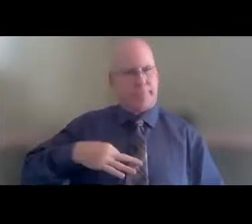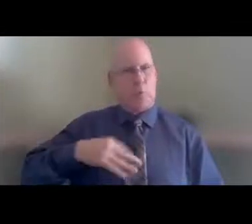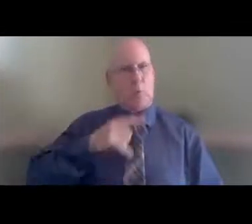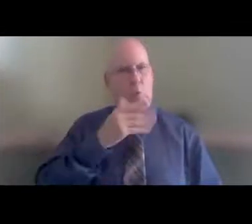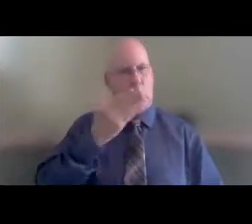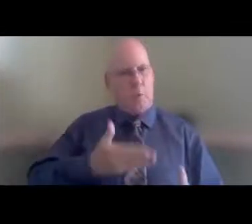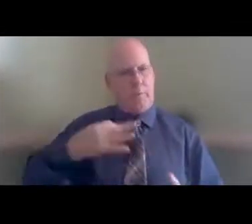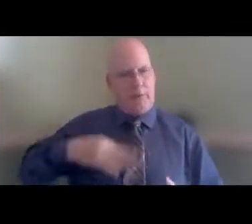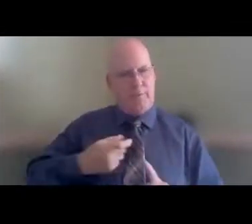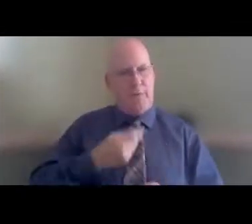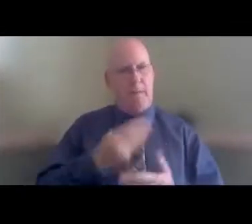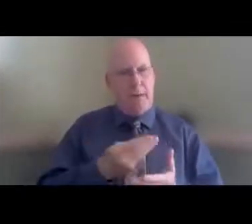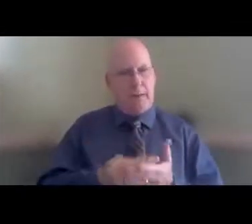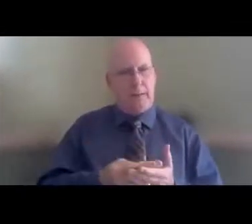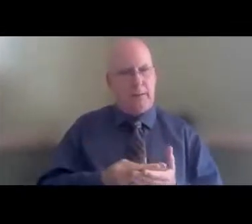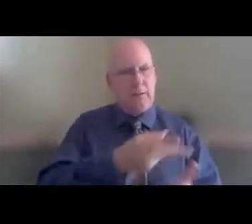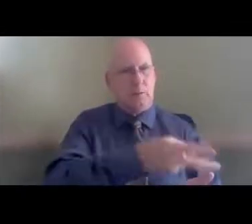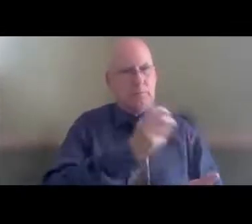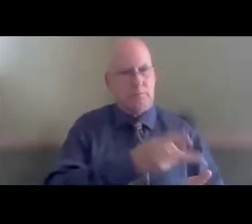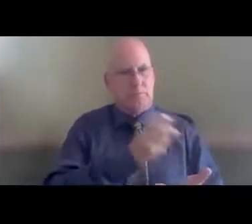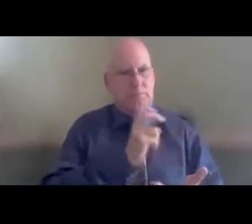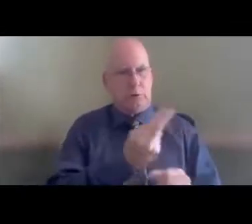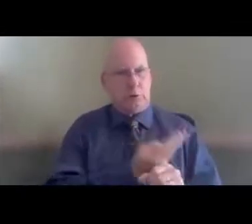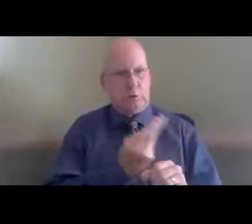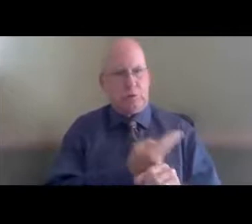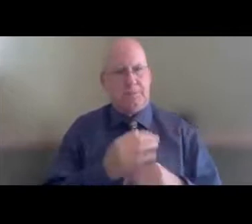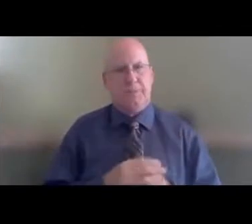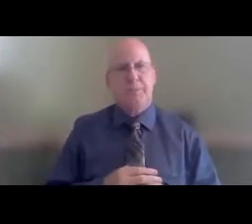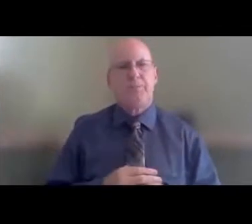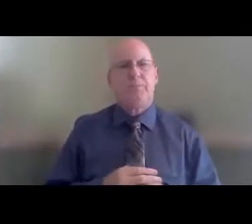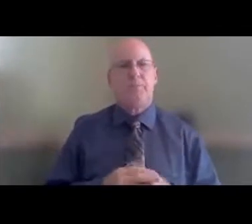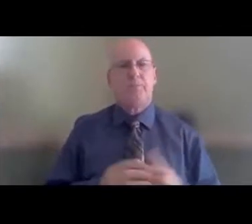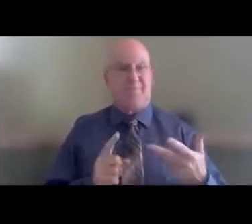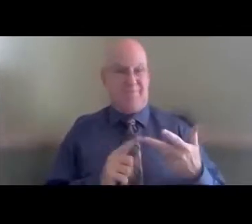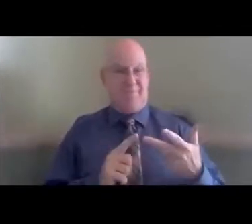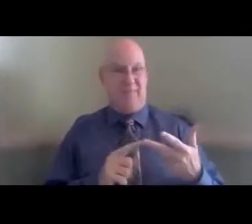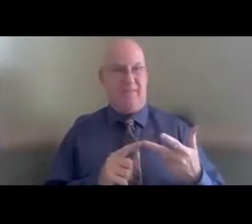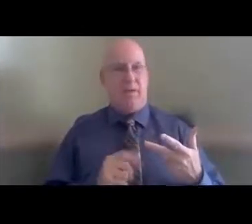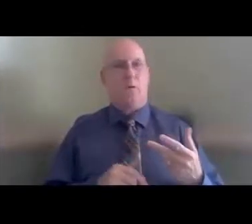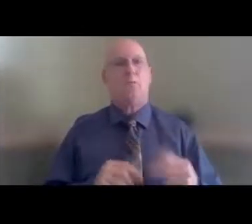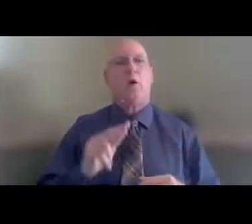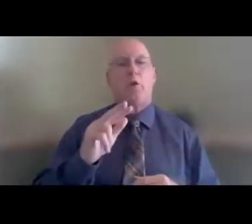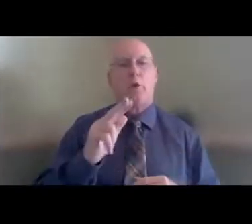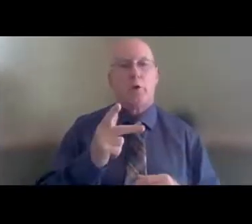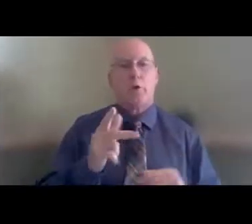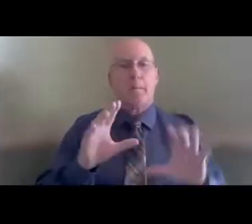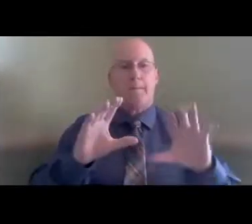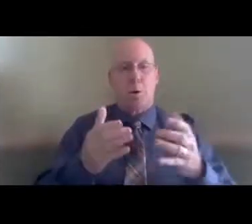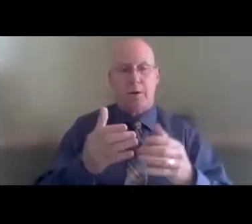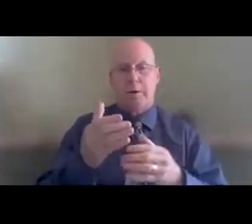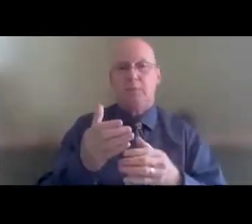benefit from the funds that are in the trust. I'm going to take the third party trust first and talk about